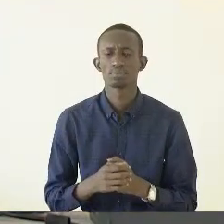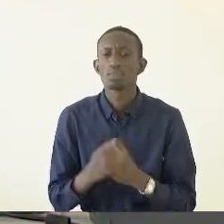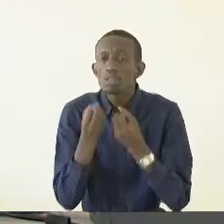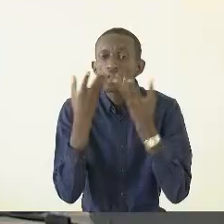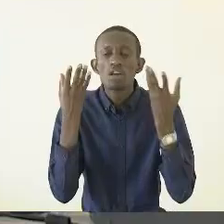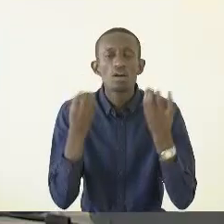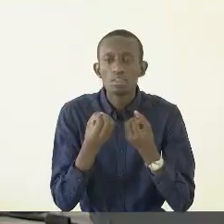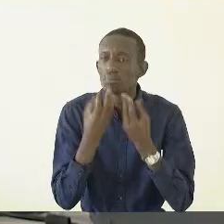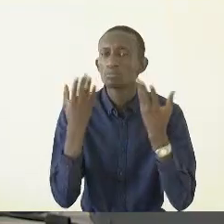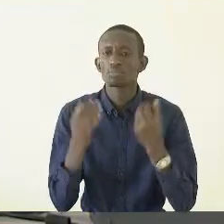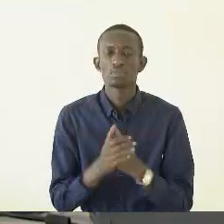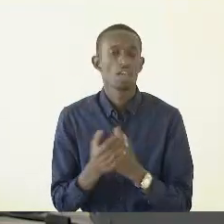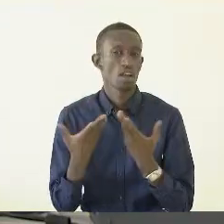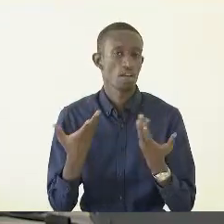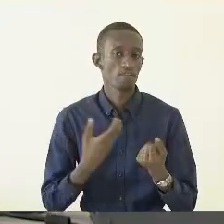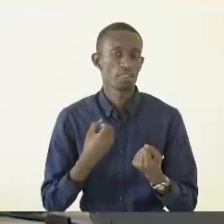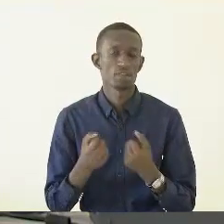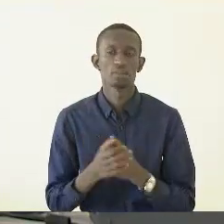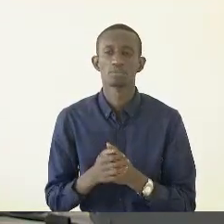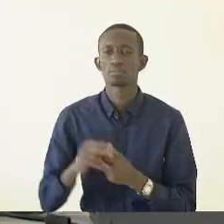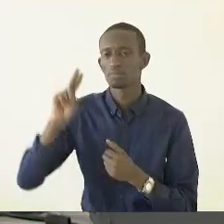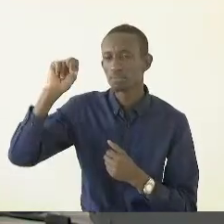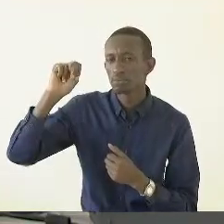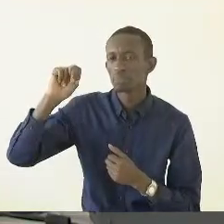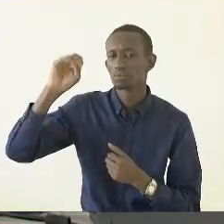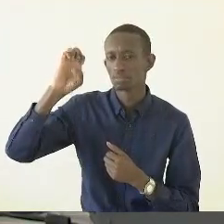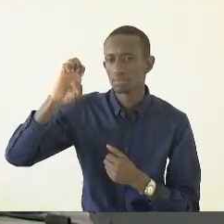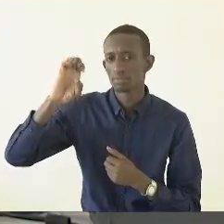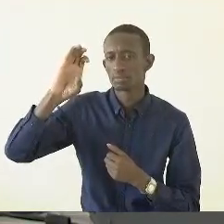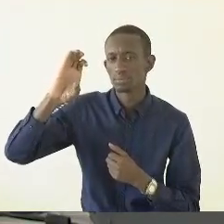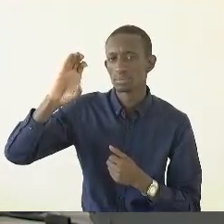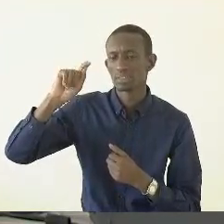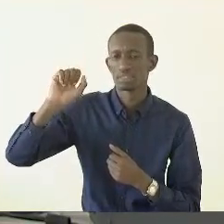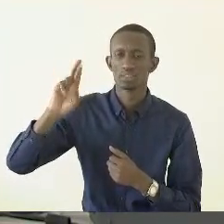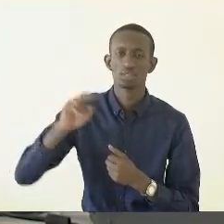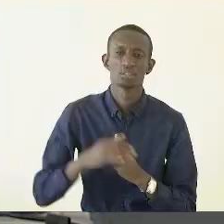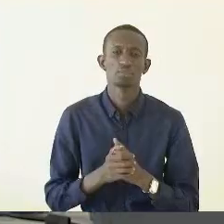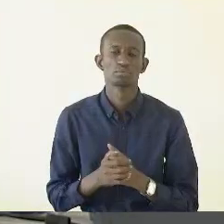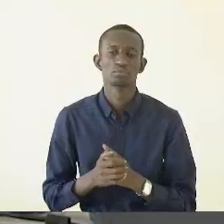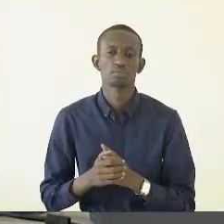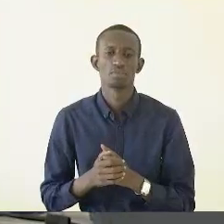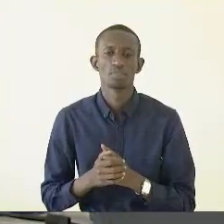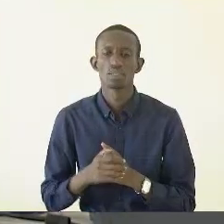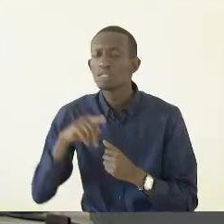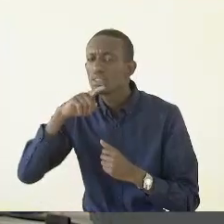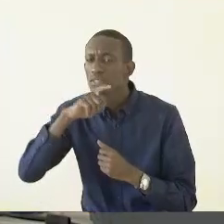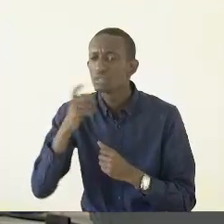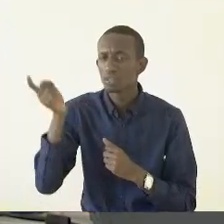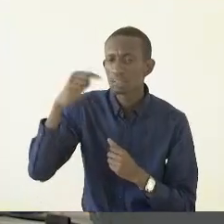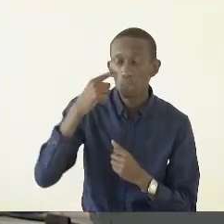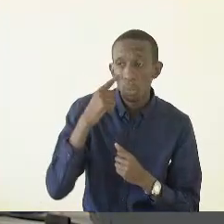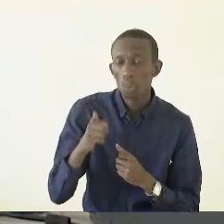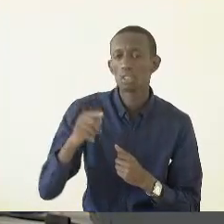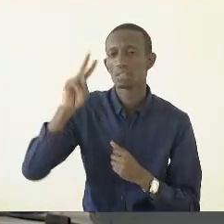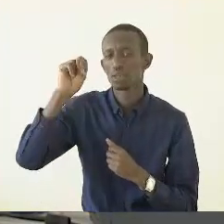flowers have nectar, and insects come looking for nectar.